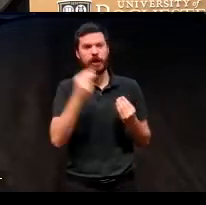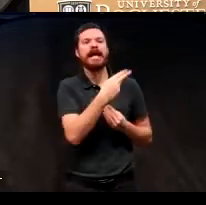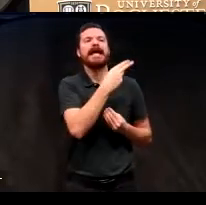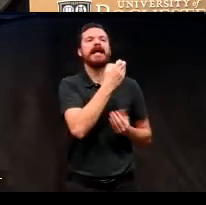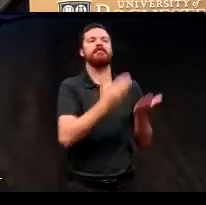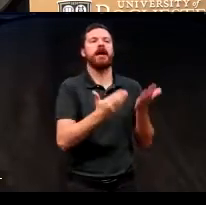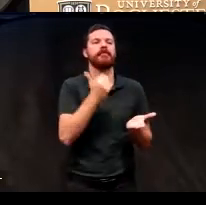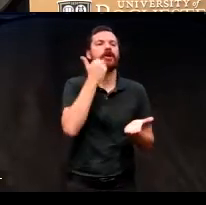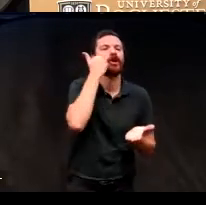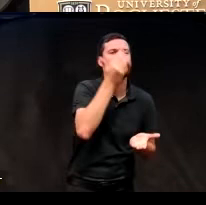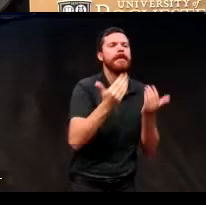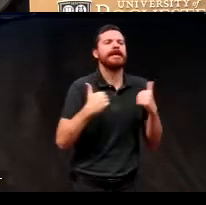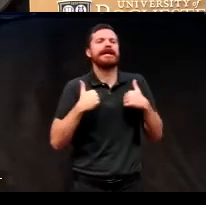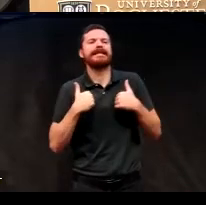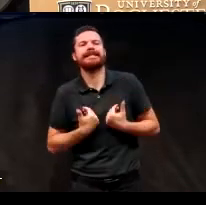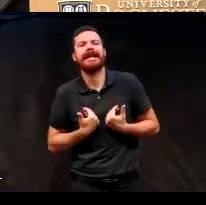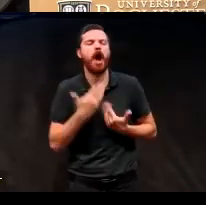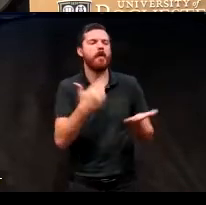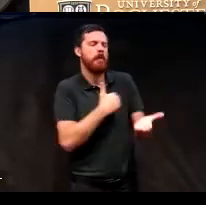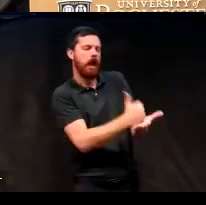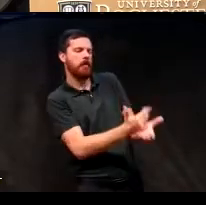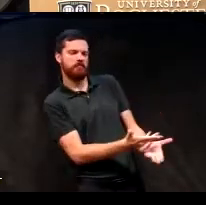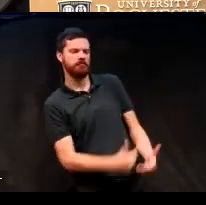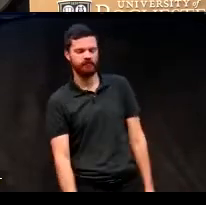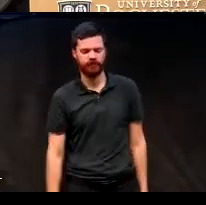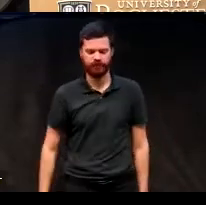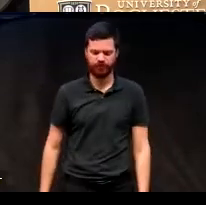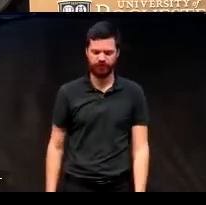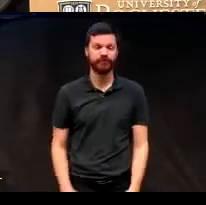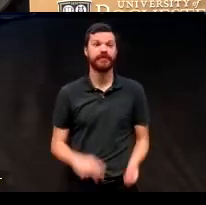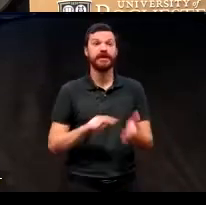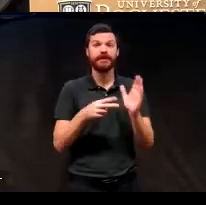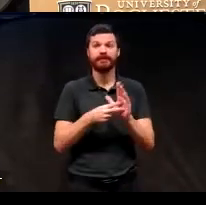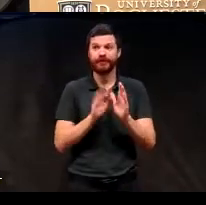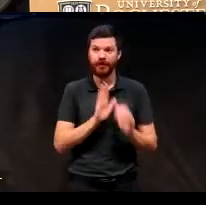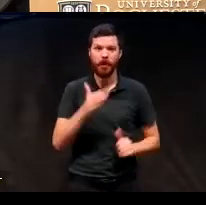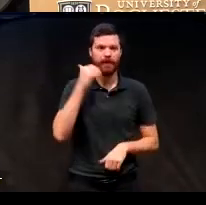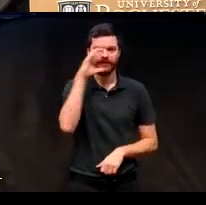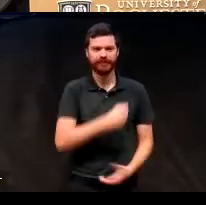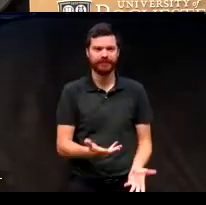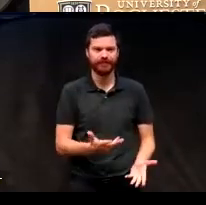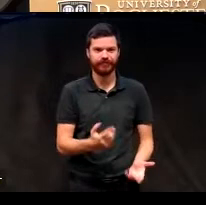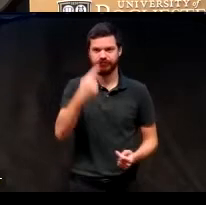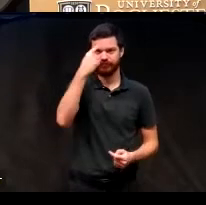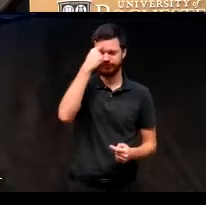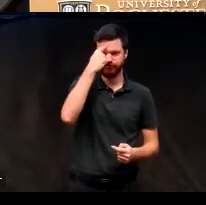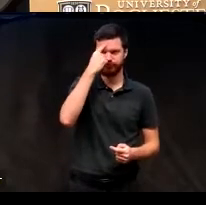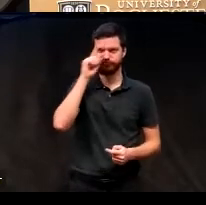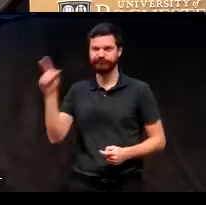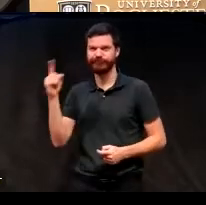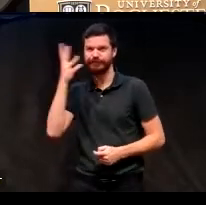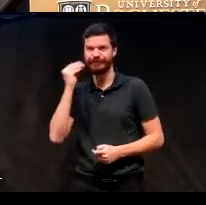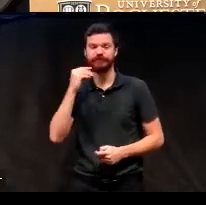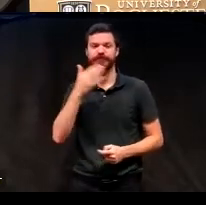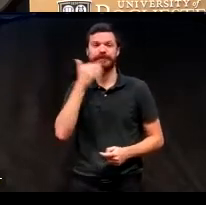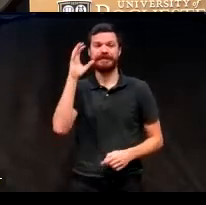be shy or tired or something. I think I'm going to help him out. So it's your best guess at what the other person is experiencing. And we